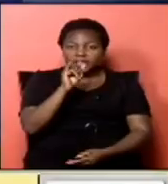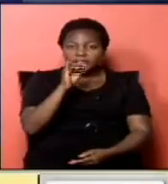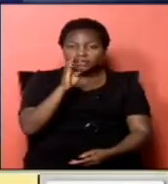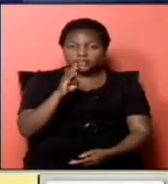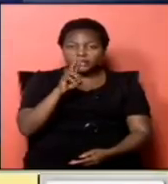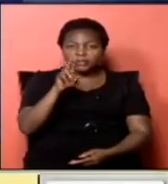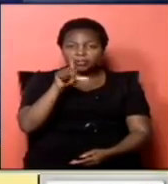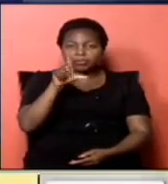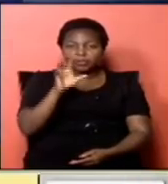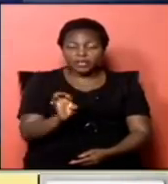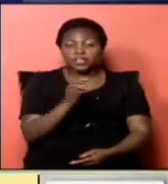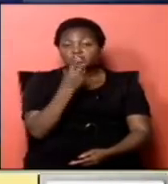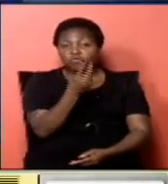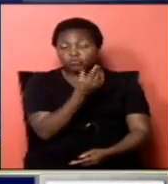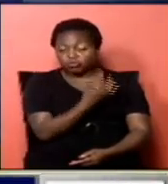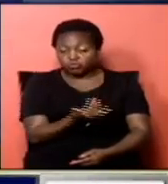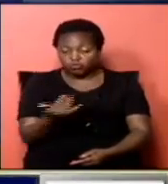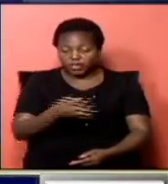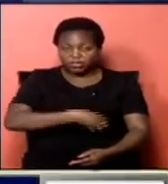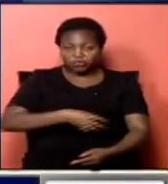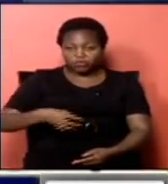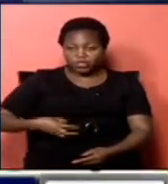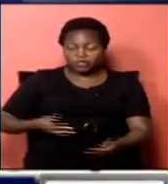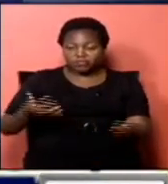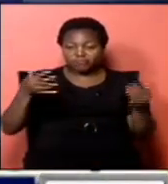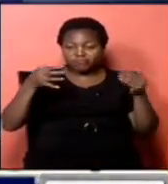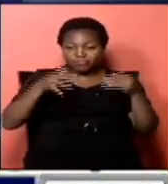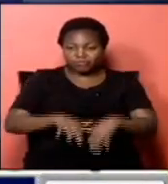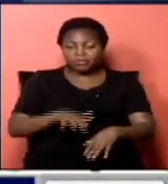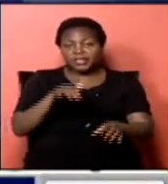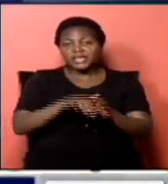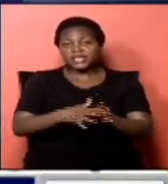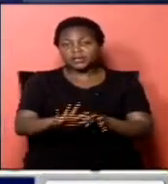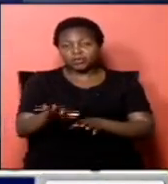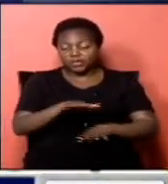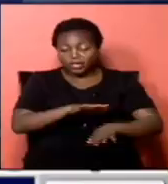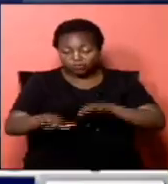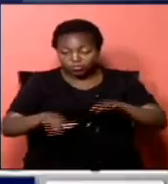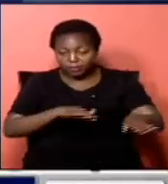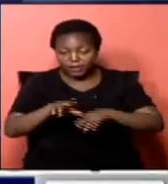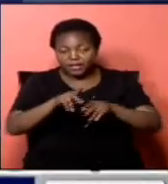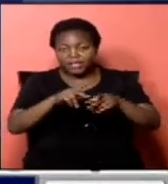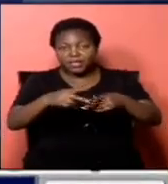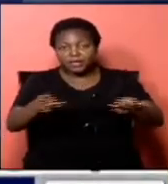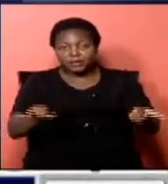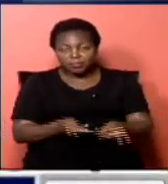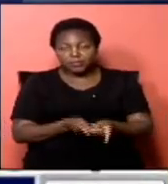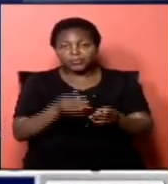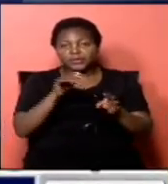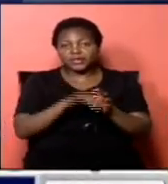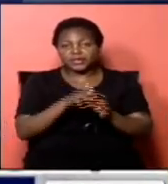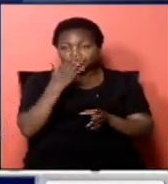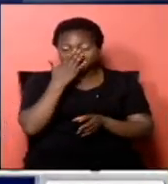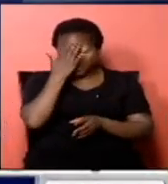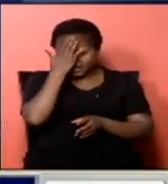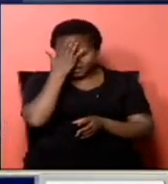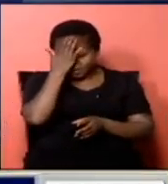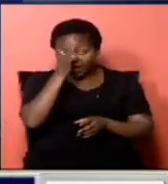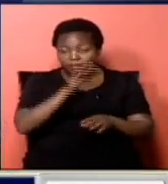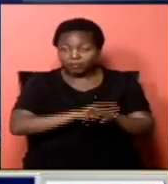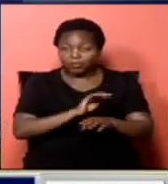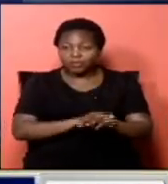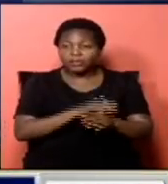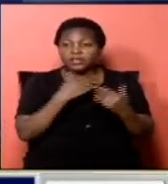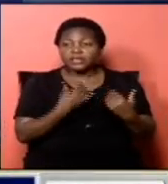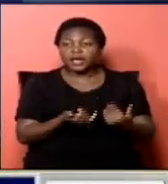Children have drowned in a swimming pool at their home in Mbalala Mukono district. According to police, the bodies of the children